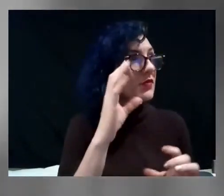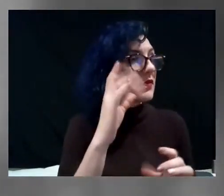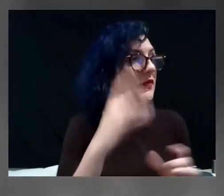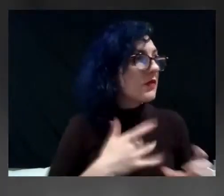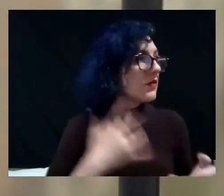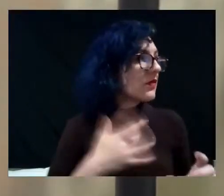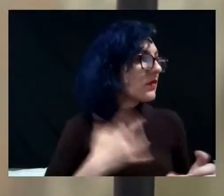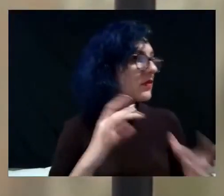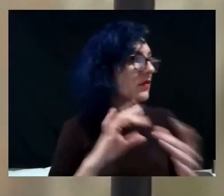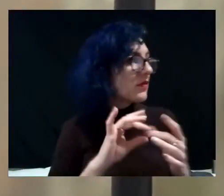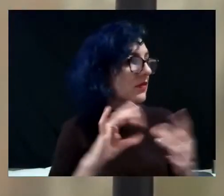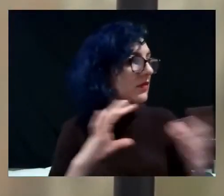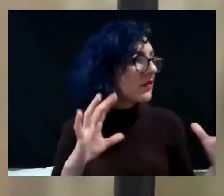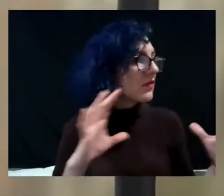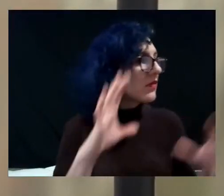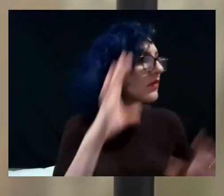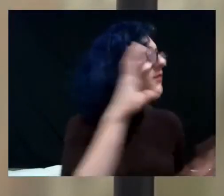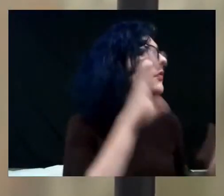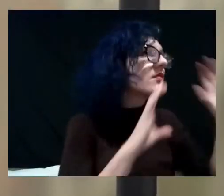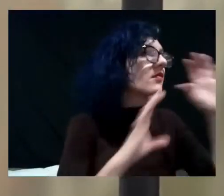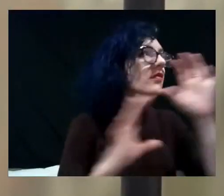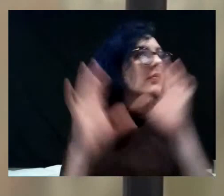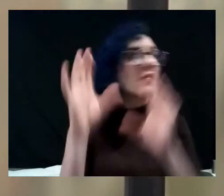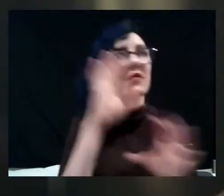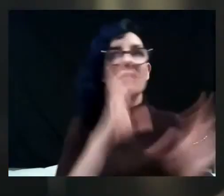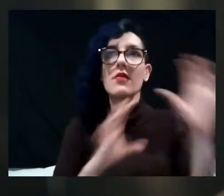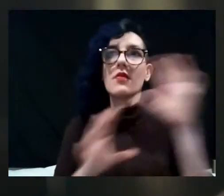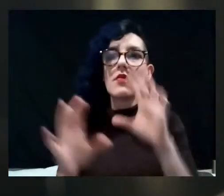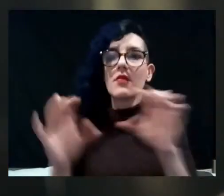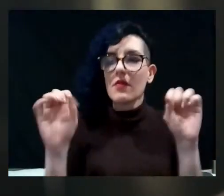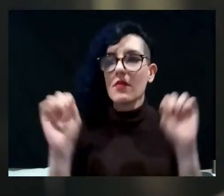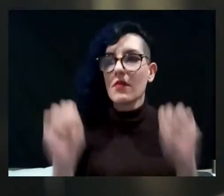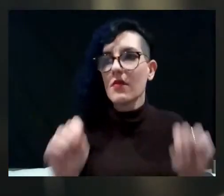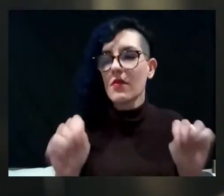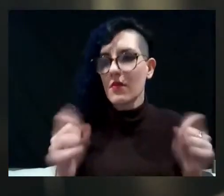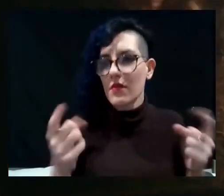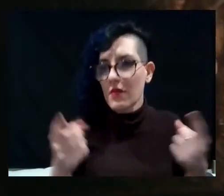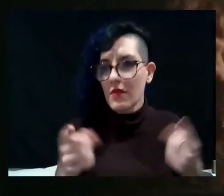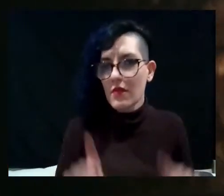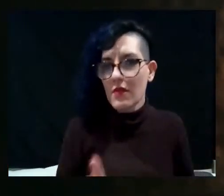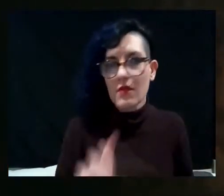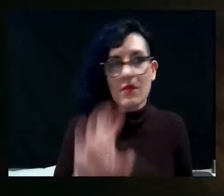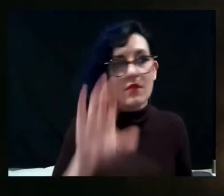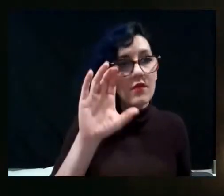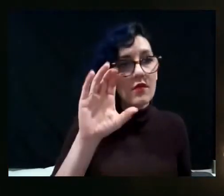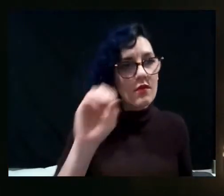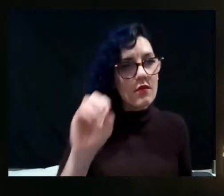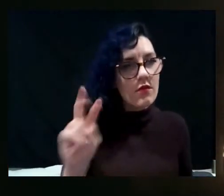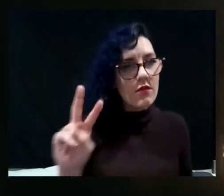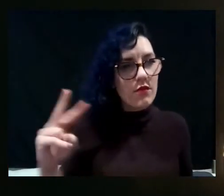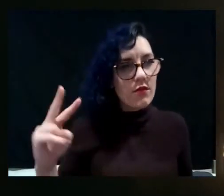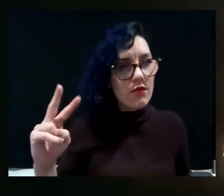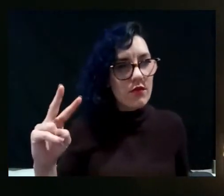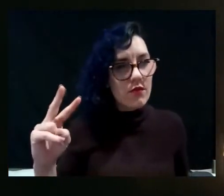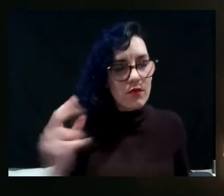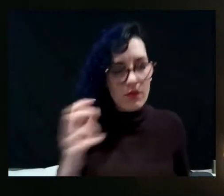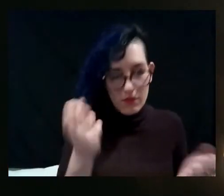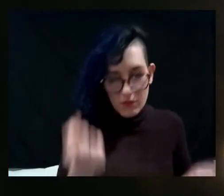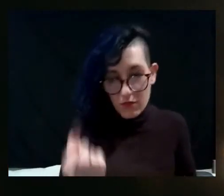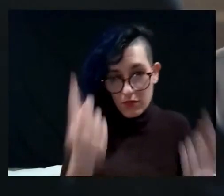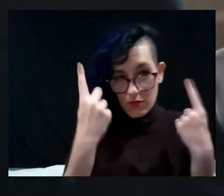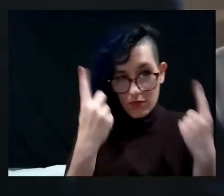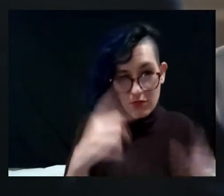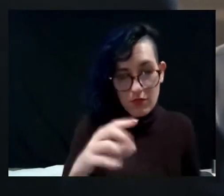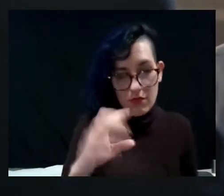CO2. Over the last decade, Chevron has spent over $1 billion on carbon capture projects and